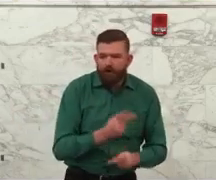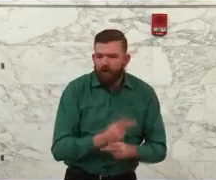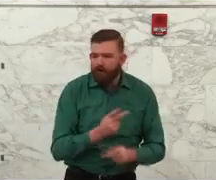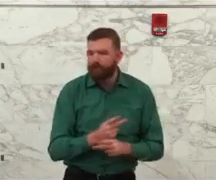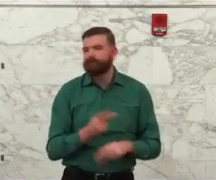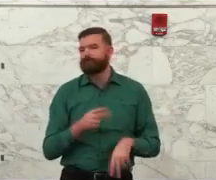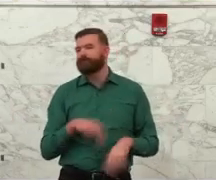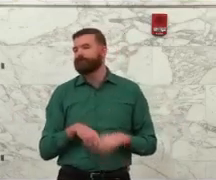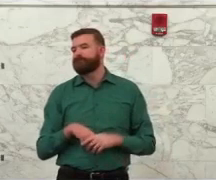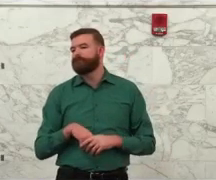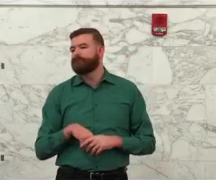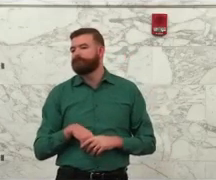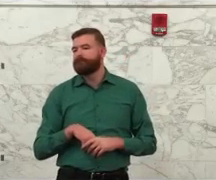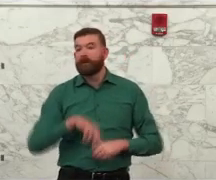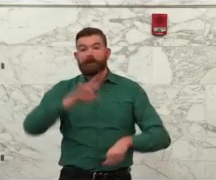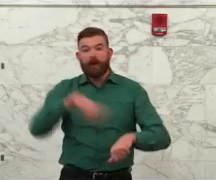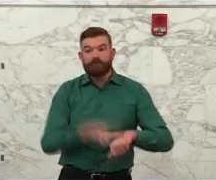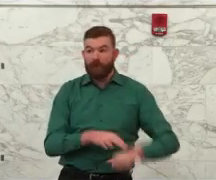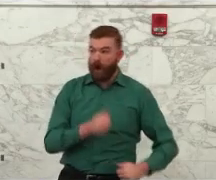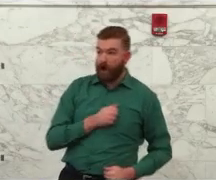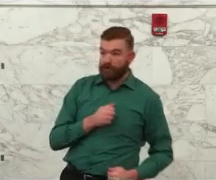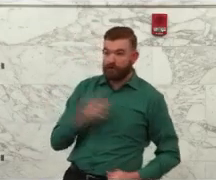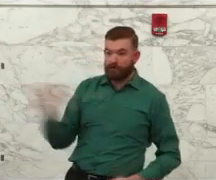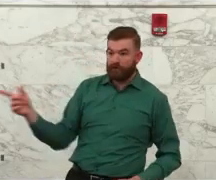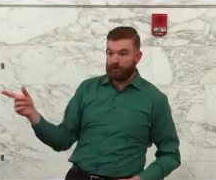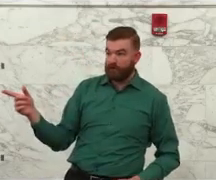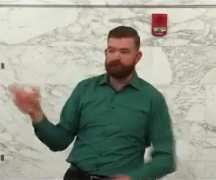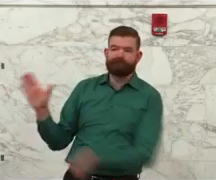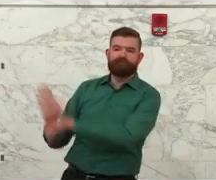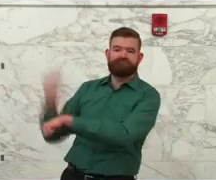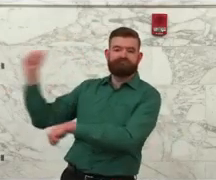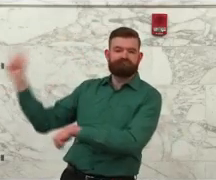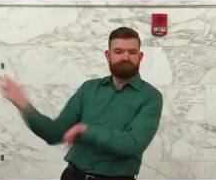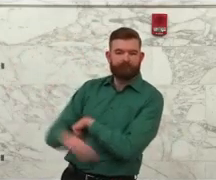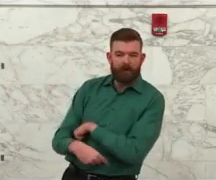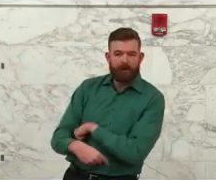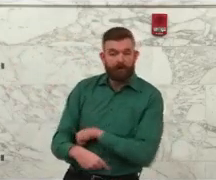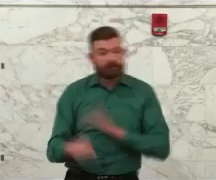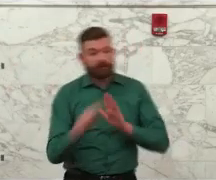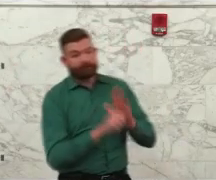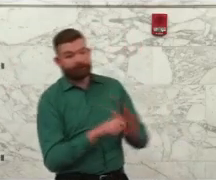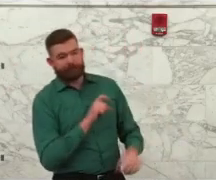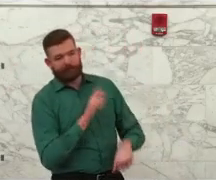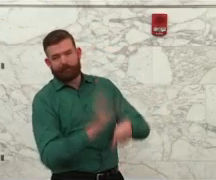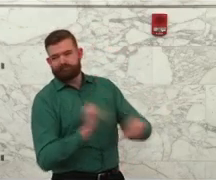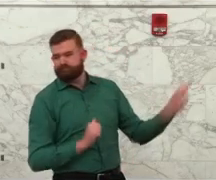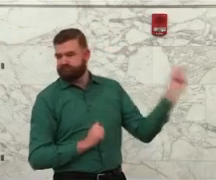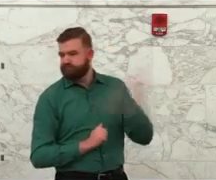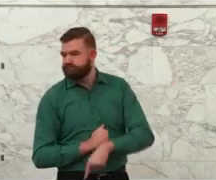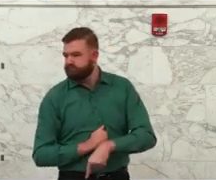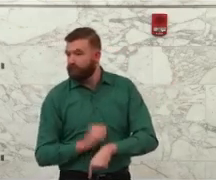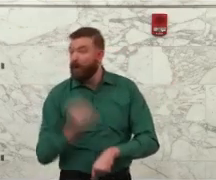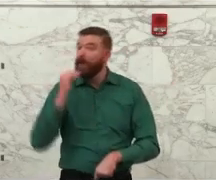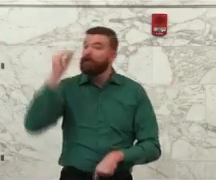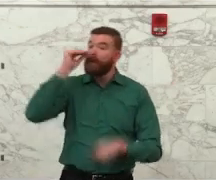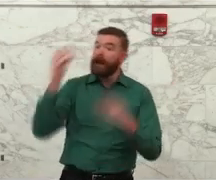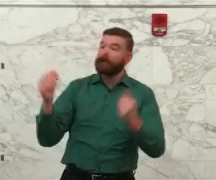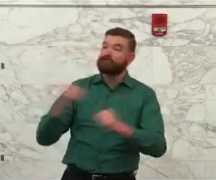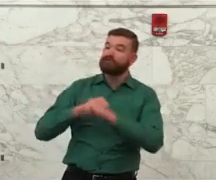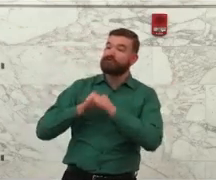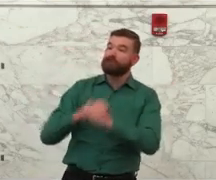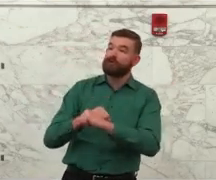of the National Guard, as they are so nobly called up with the state police and the Office of Homeland Security. The meter is running.